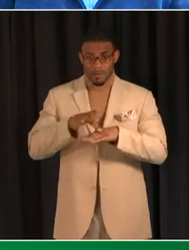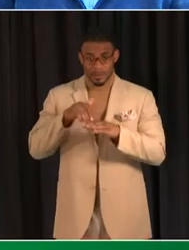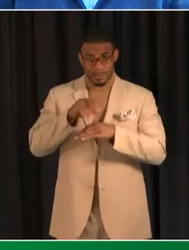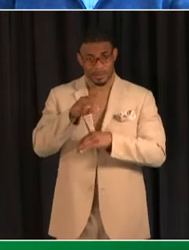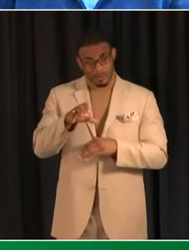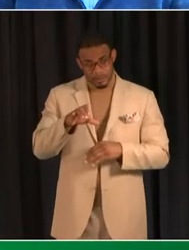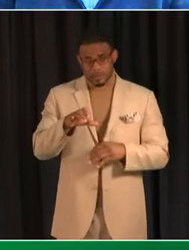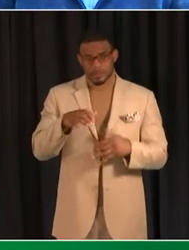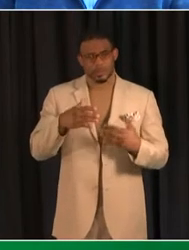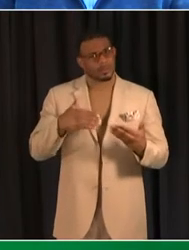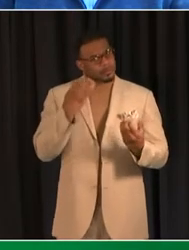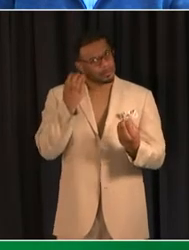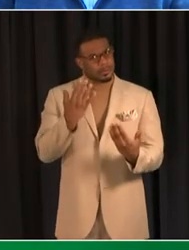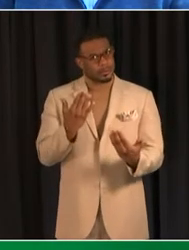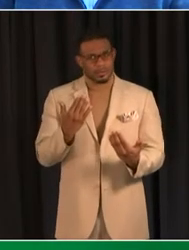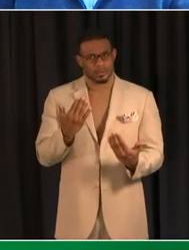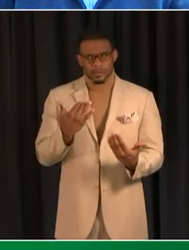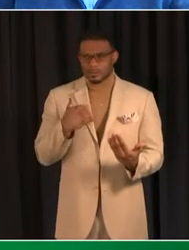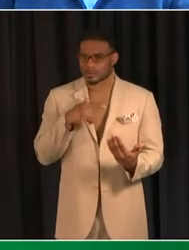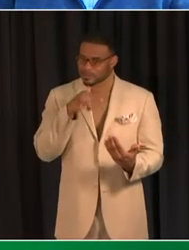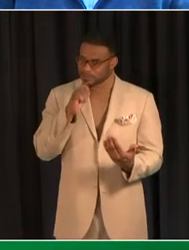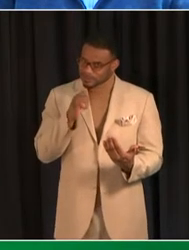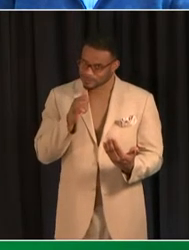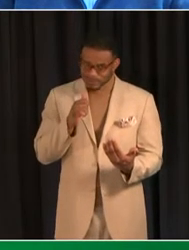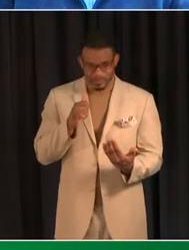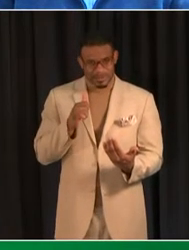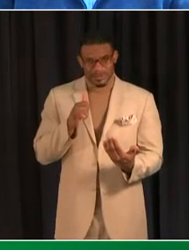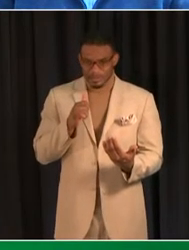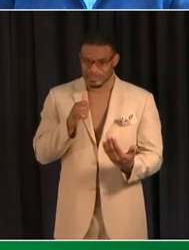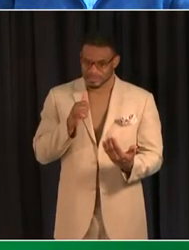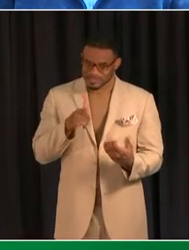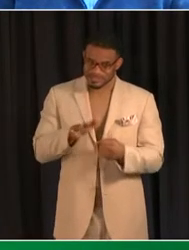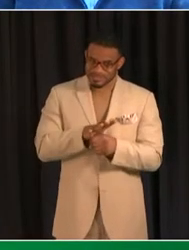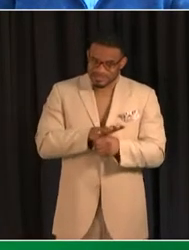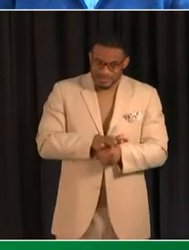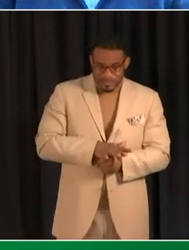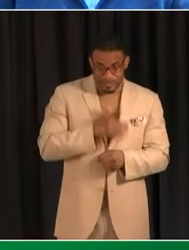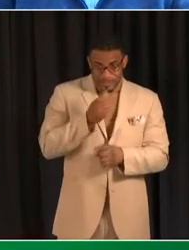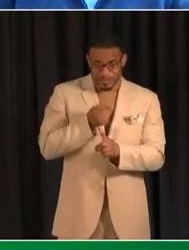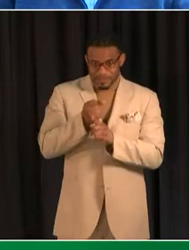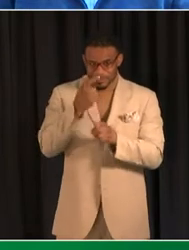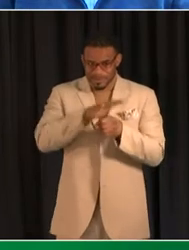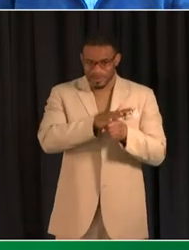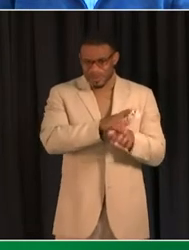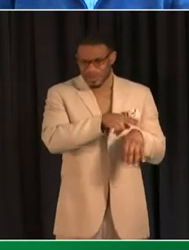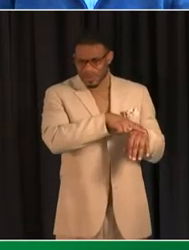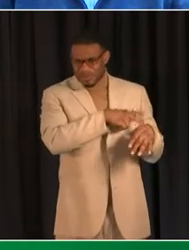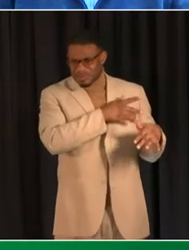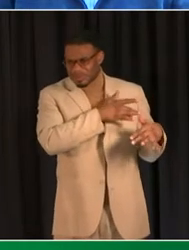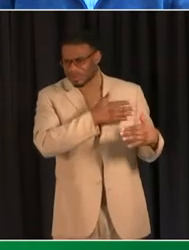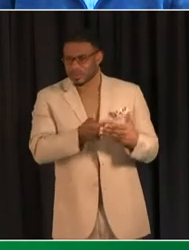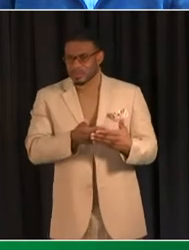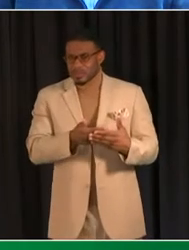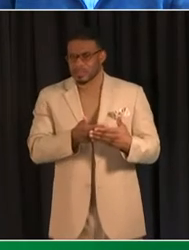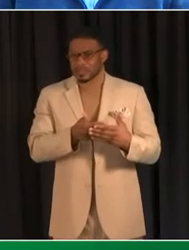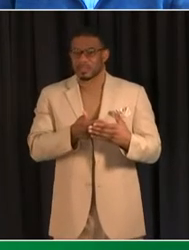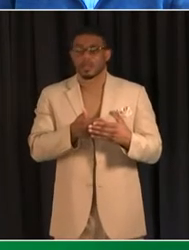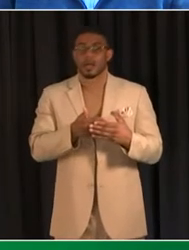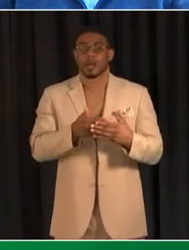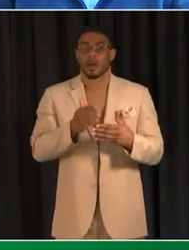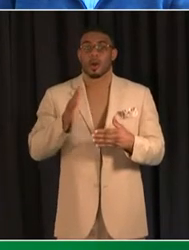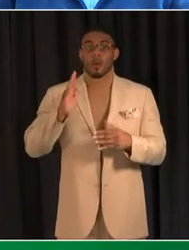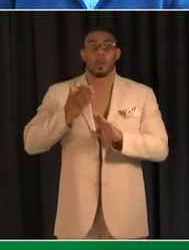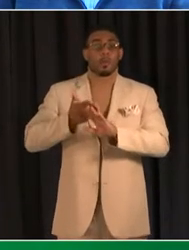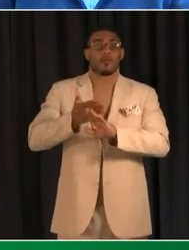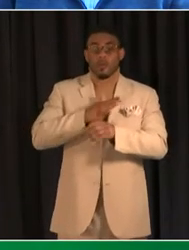office space in DC, and so obviously we have been heavily impacted. Even before COVID-19, our vacancy rates